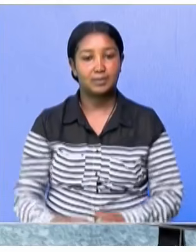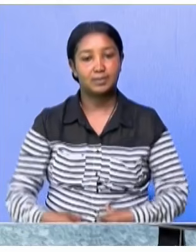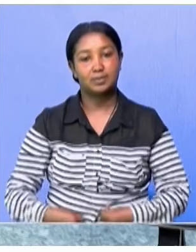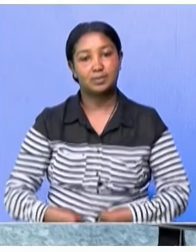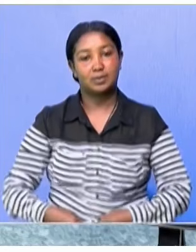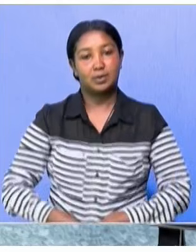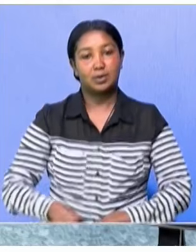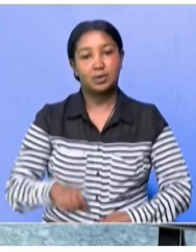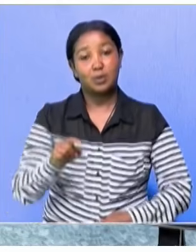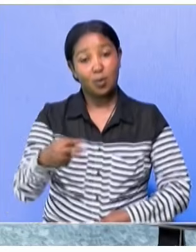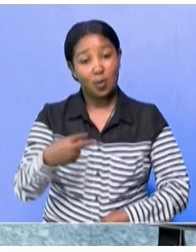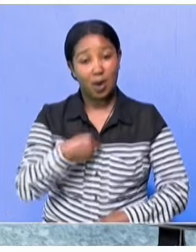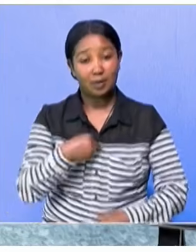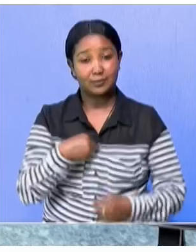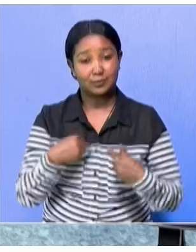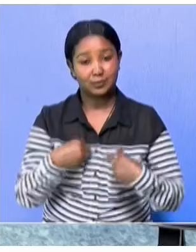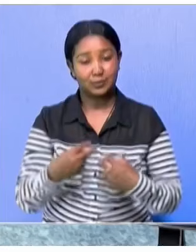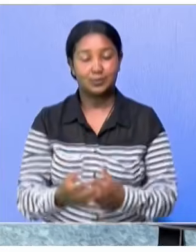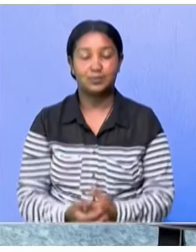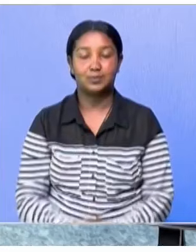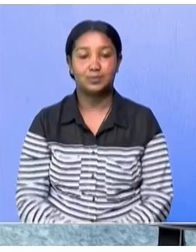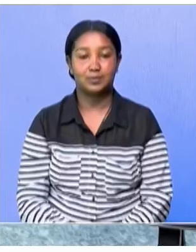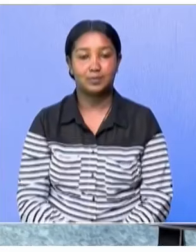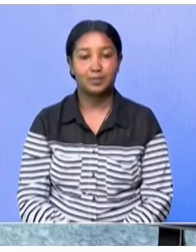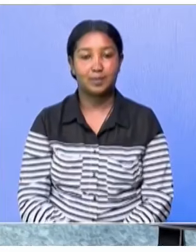You have to